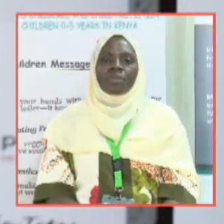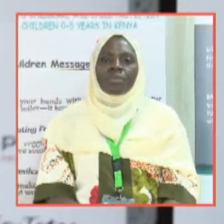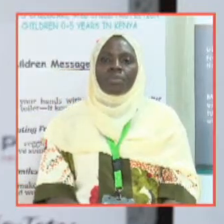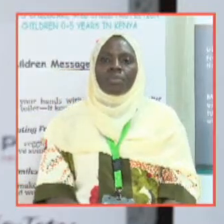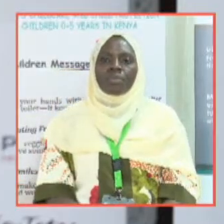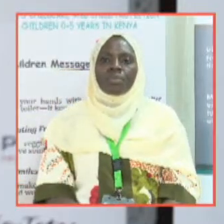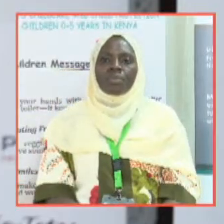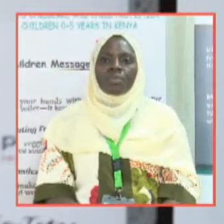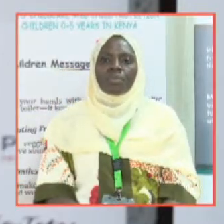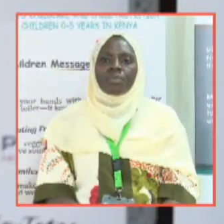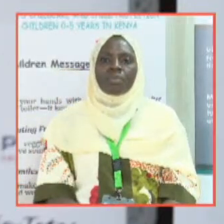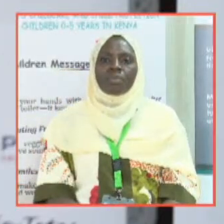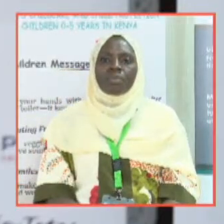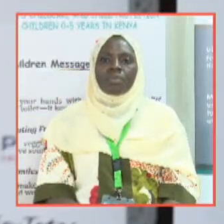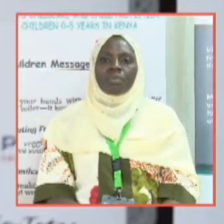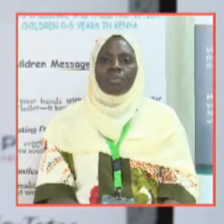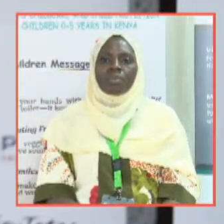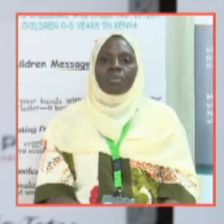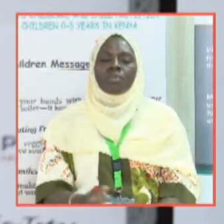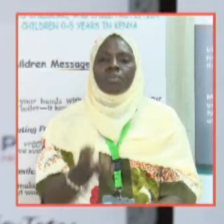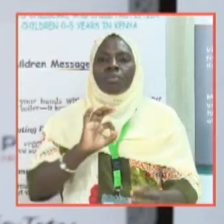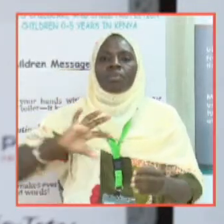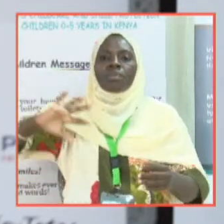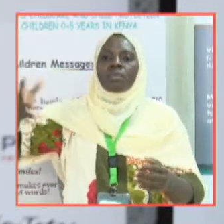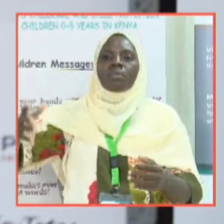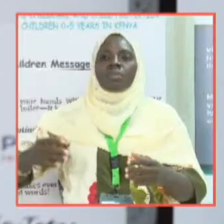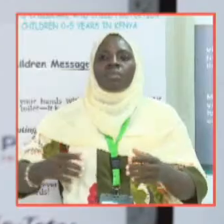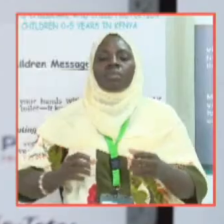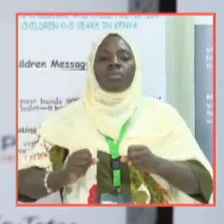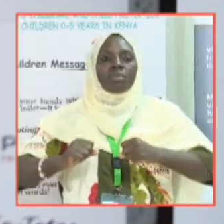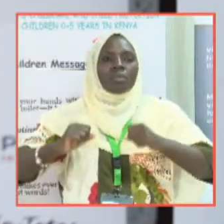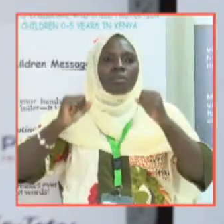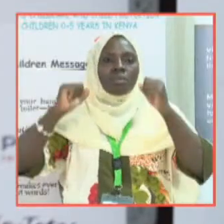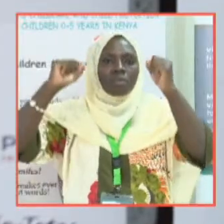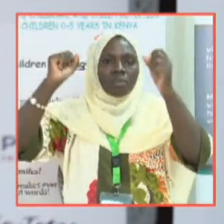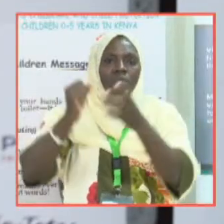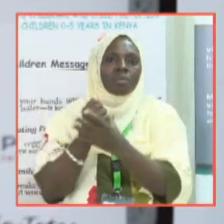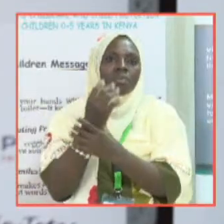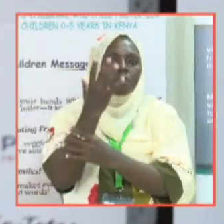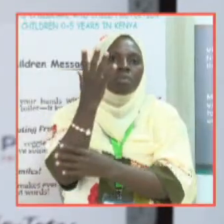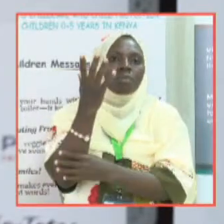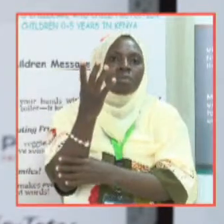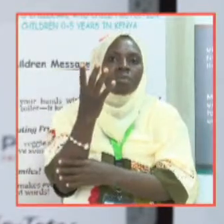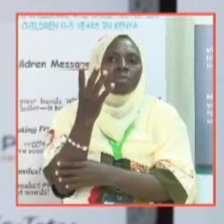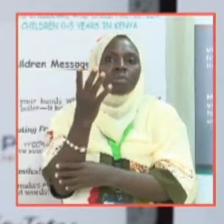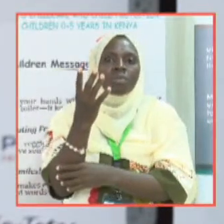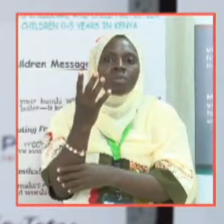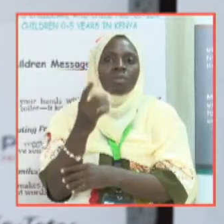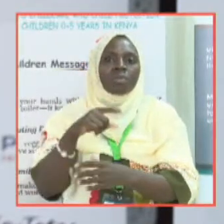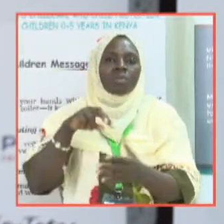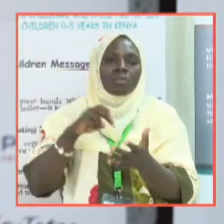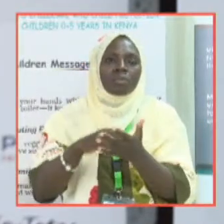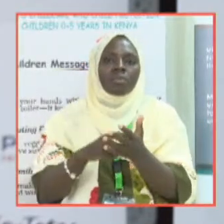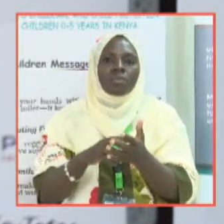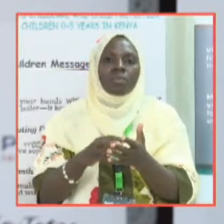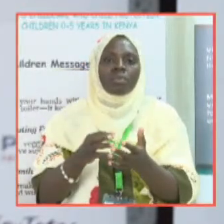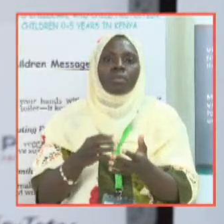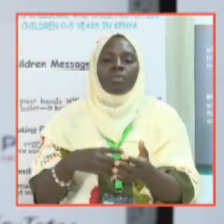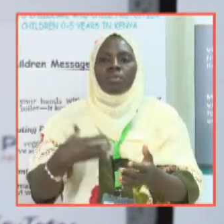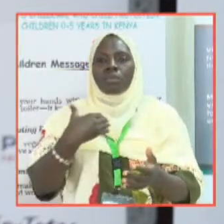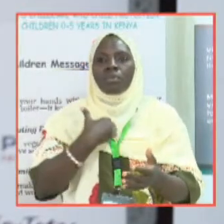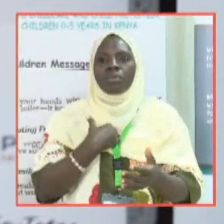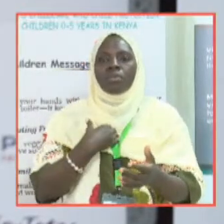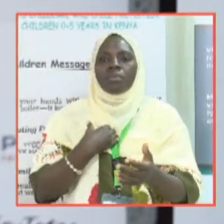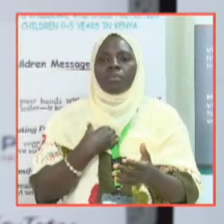is established, then it means that county is implementing at least 50% coverage of 3 or